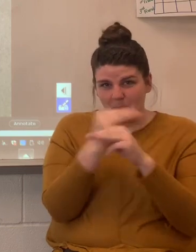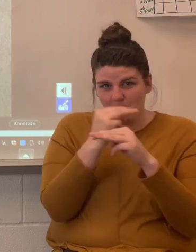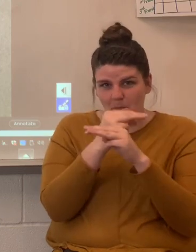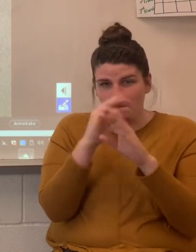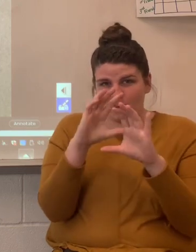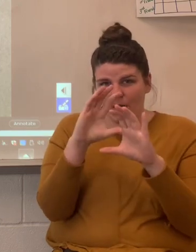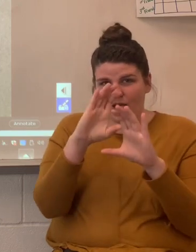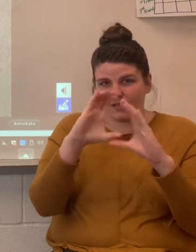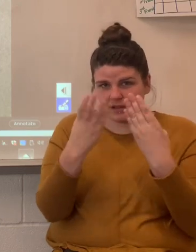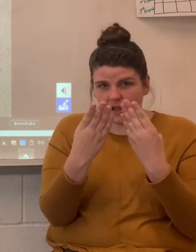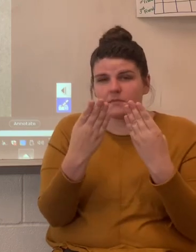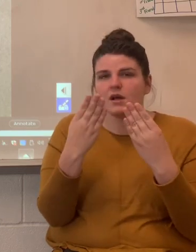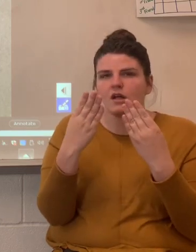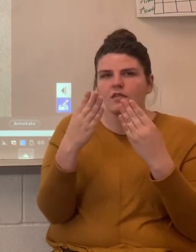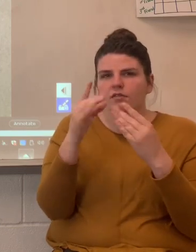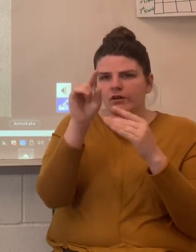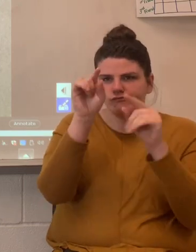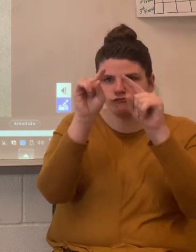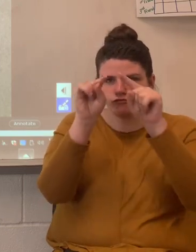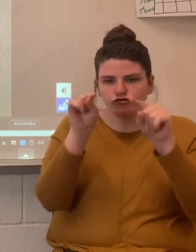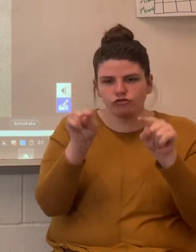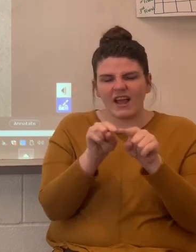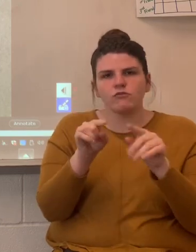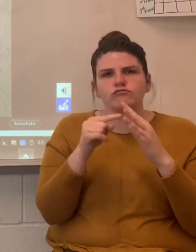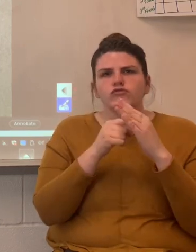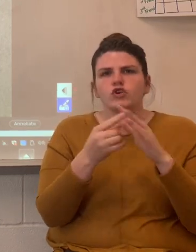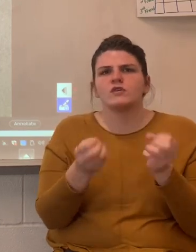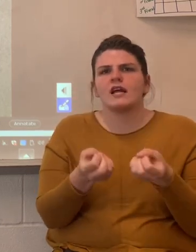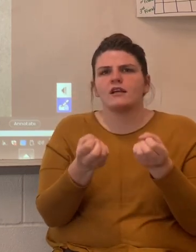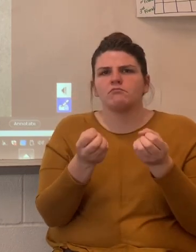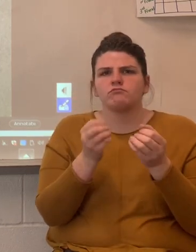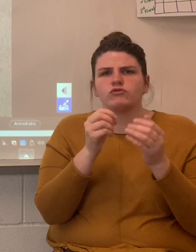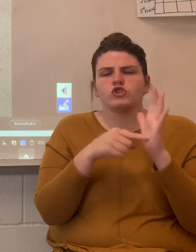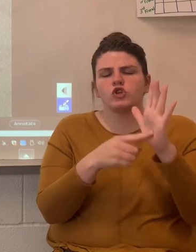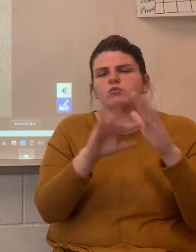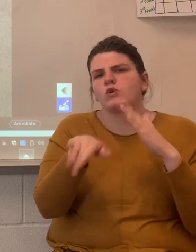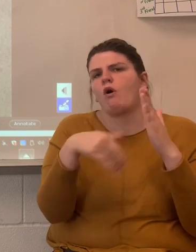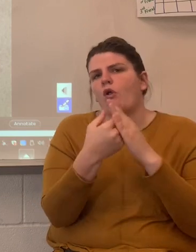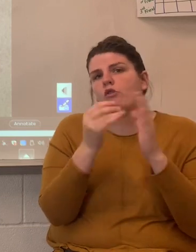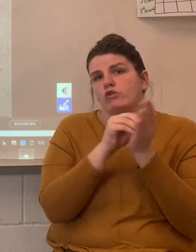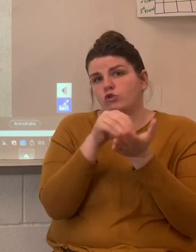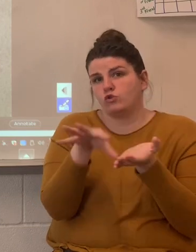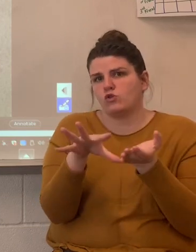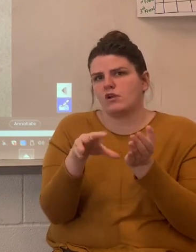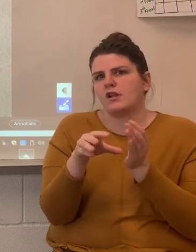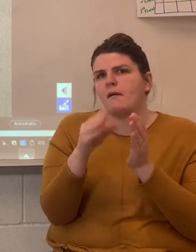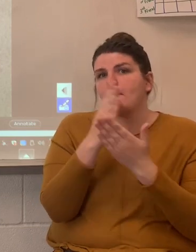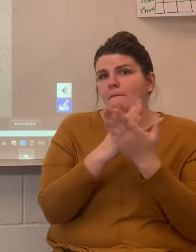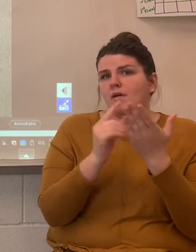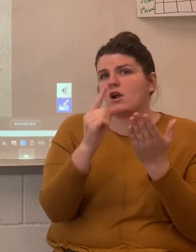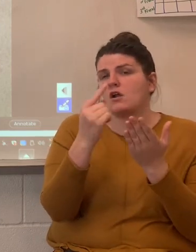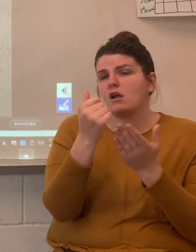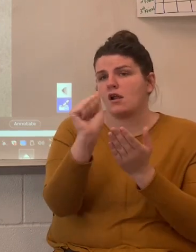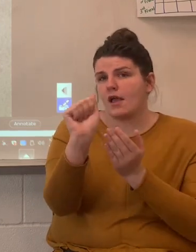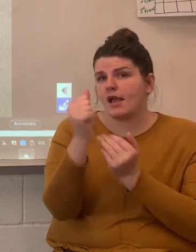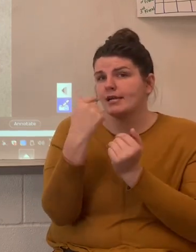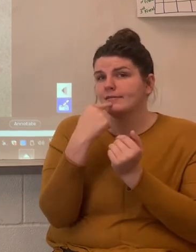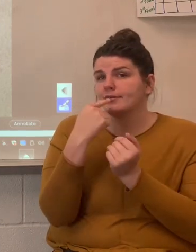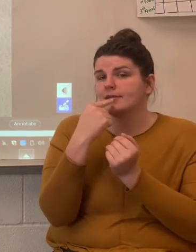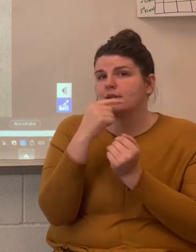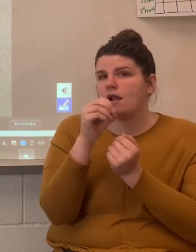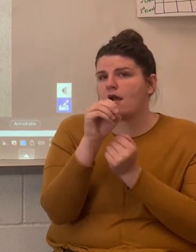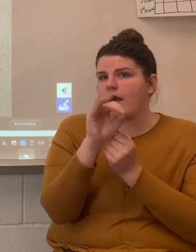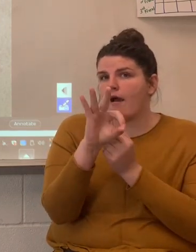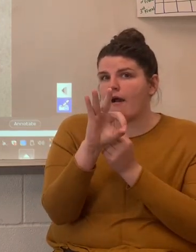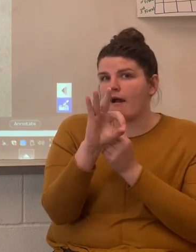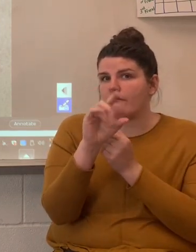the 20 students, okay? So part A says, of the 20 students, 1/5 of